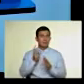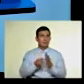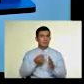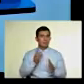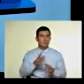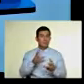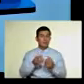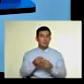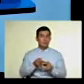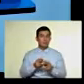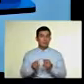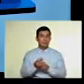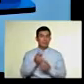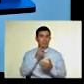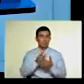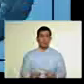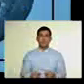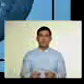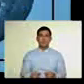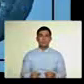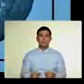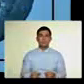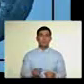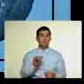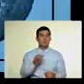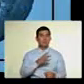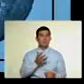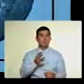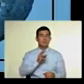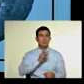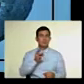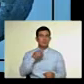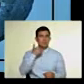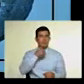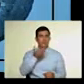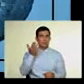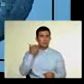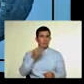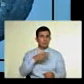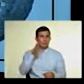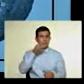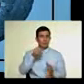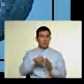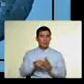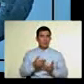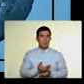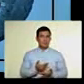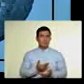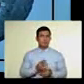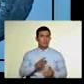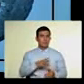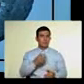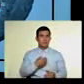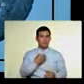ulardan paydo bo'lganligini bilib olasiz. Ular millionlab yillar ilgari suvda yashagan qadimgi